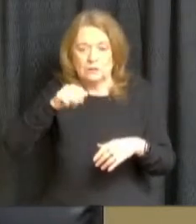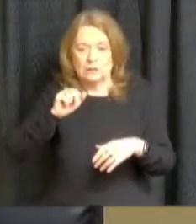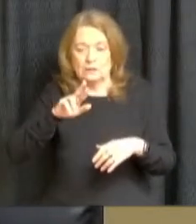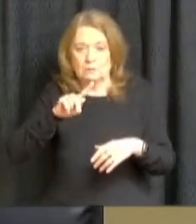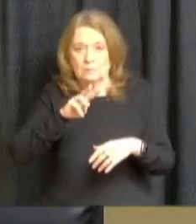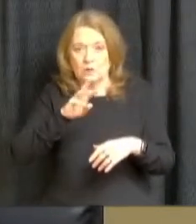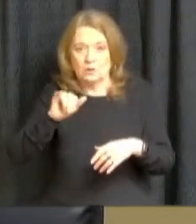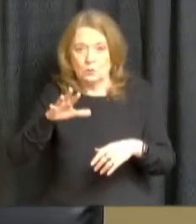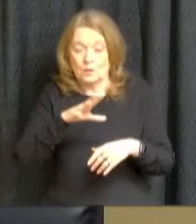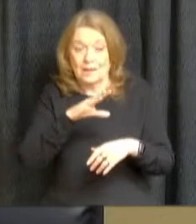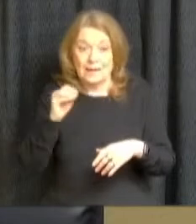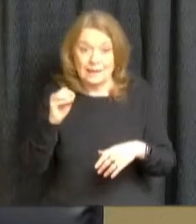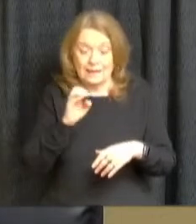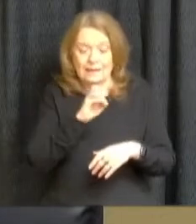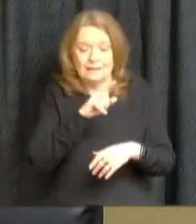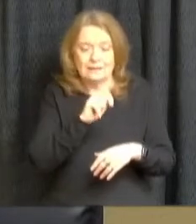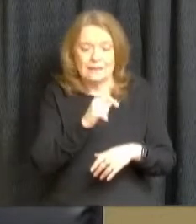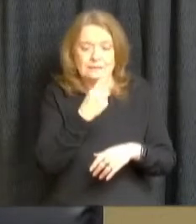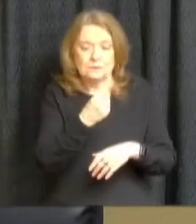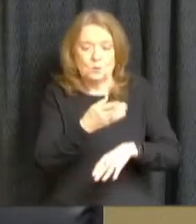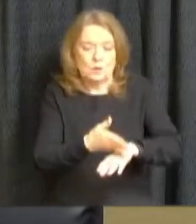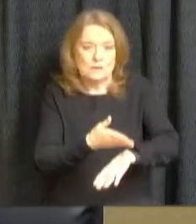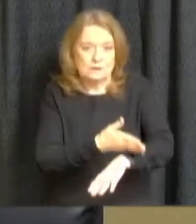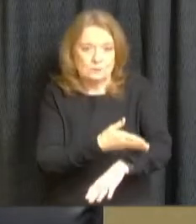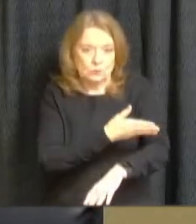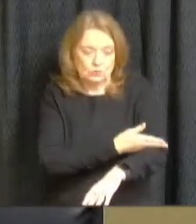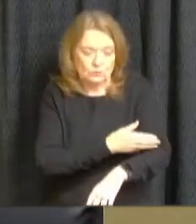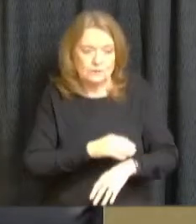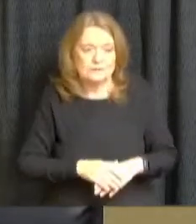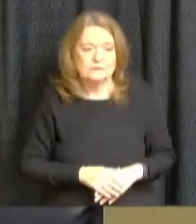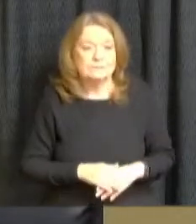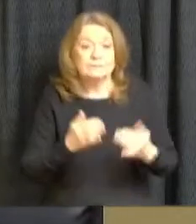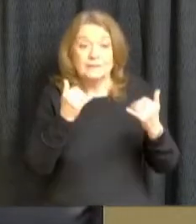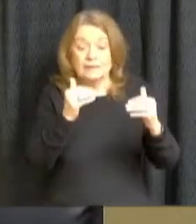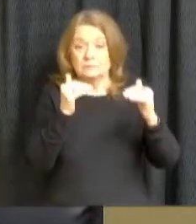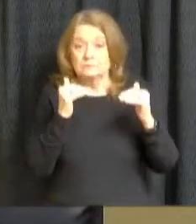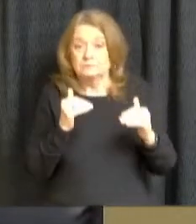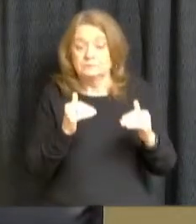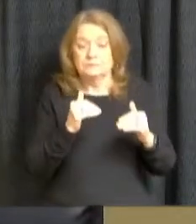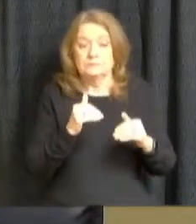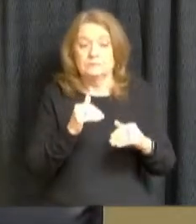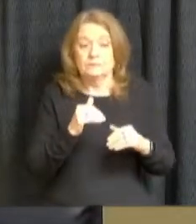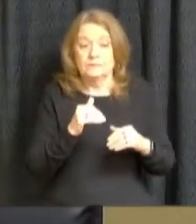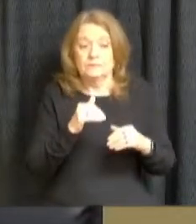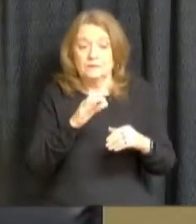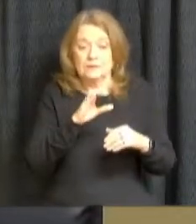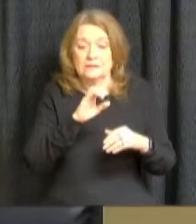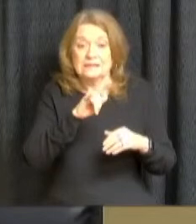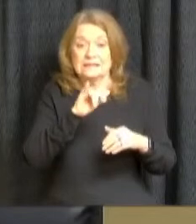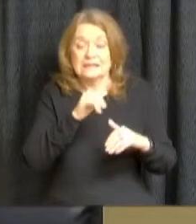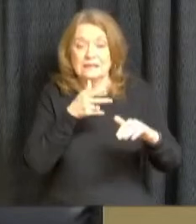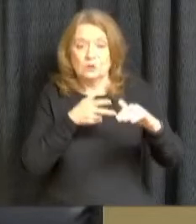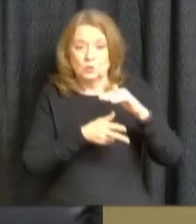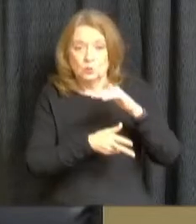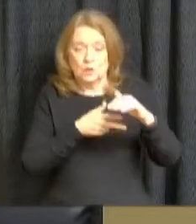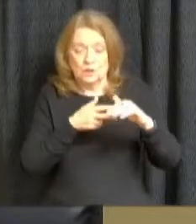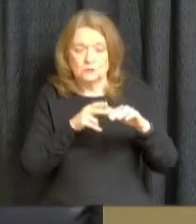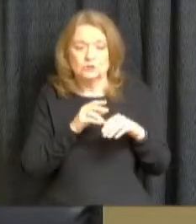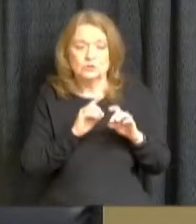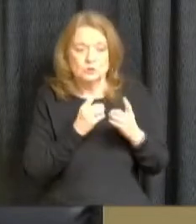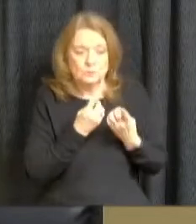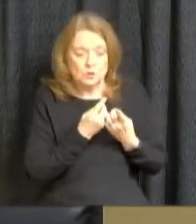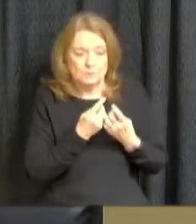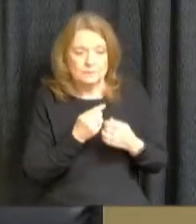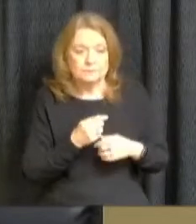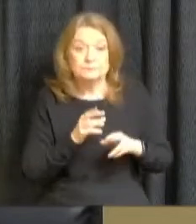Exit 1 improvement. That concludes the street department. We will now move on to the city garage. The report